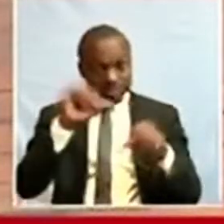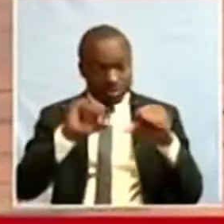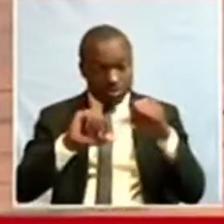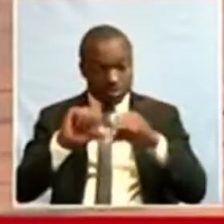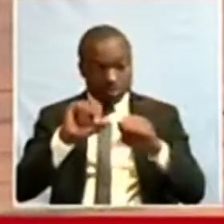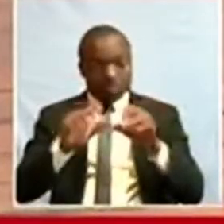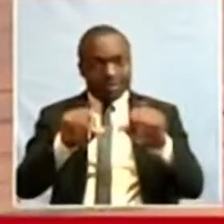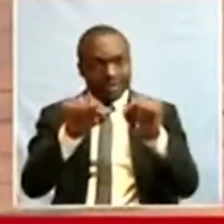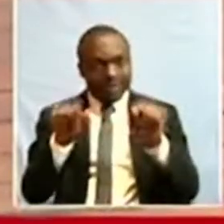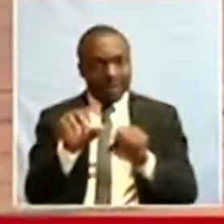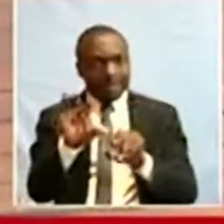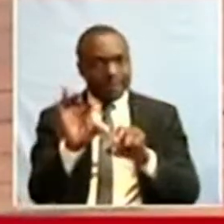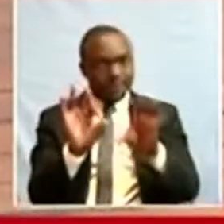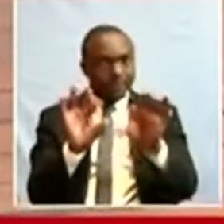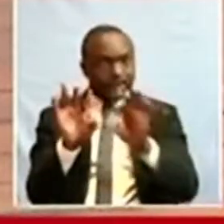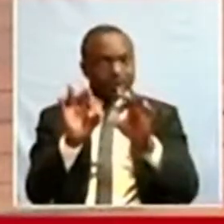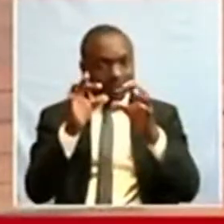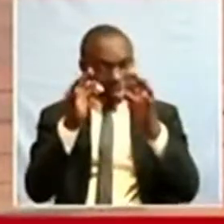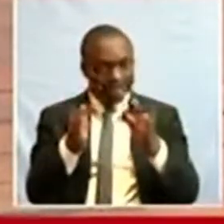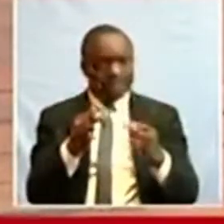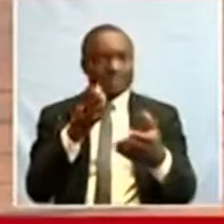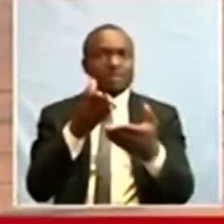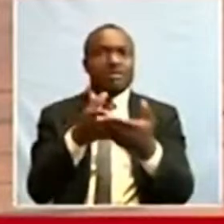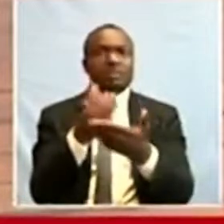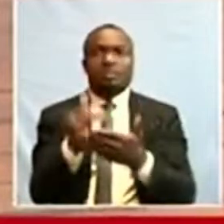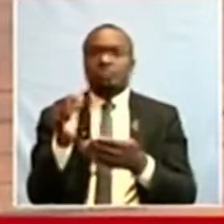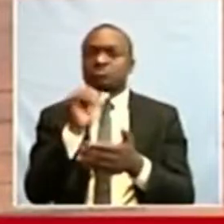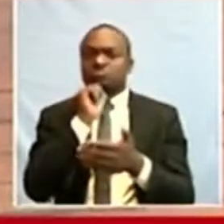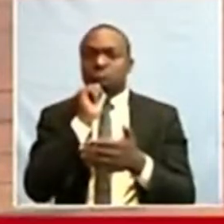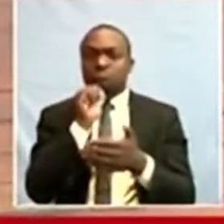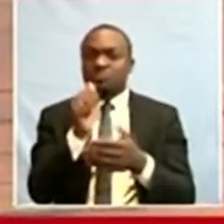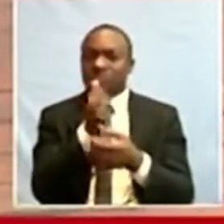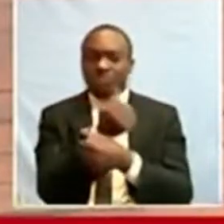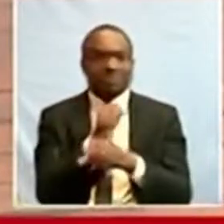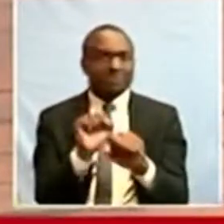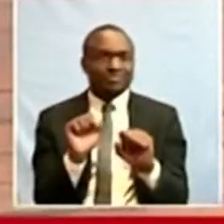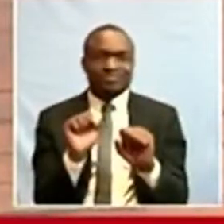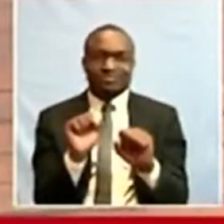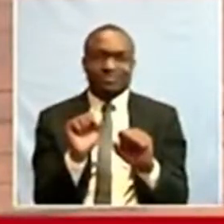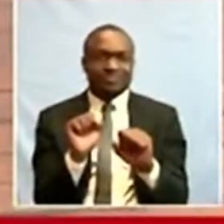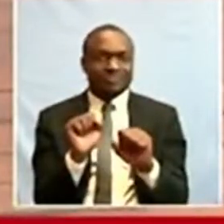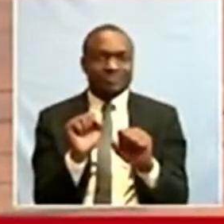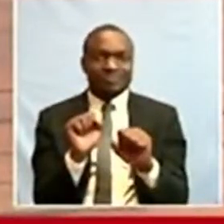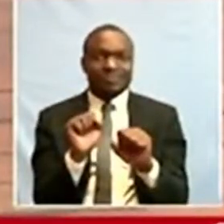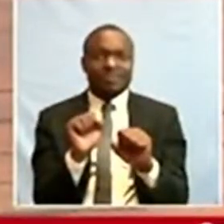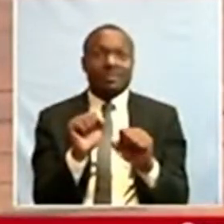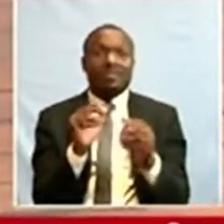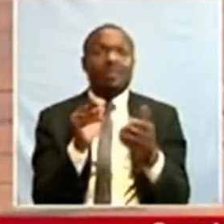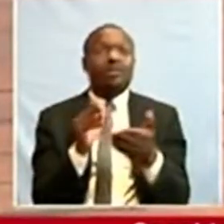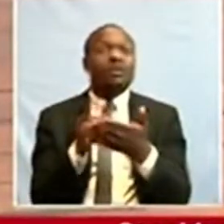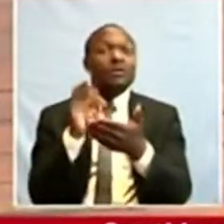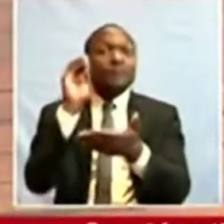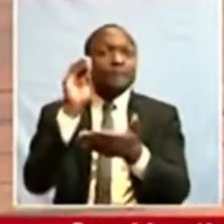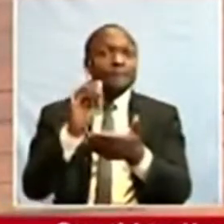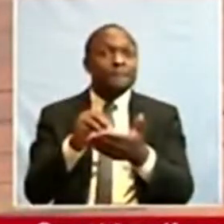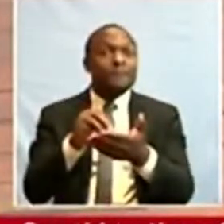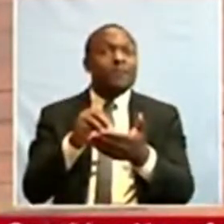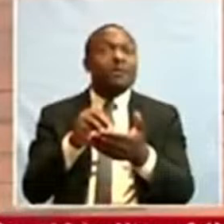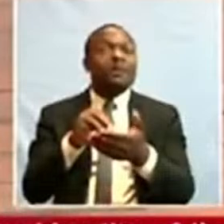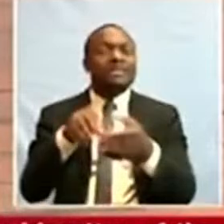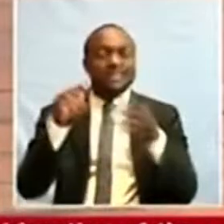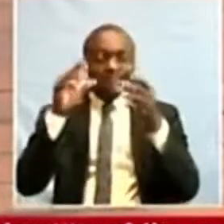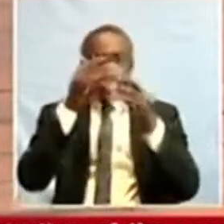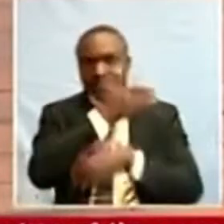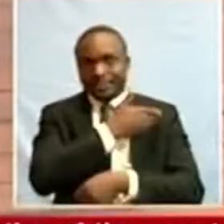Now, if this issue is left unattended to Madam Chairperson, it will pose a serious security challenge for